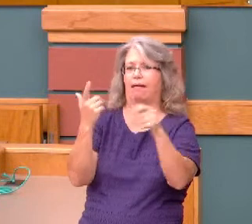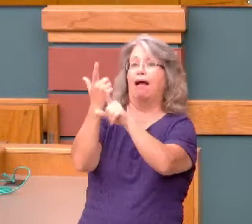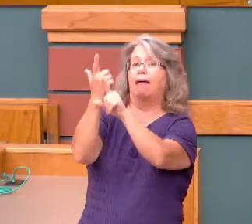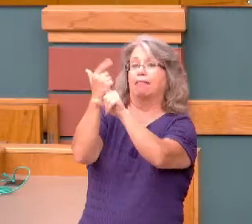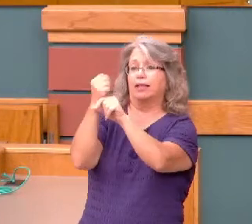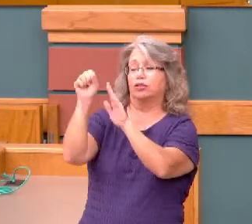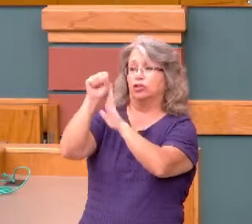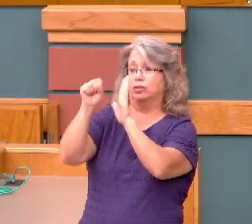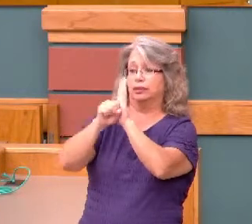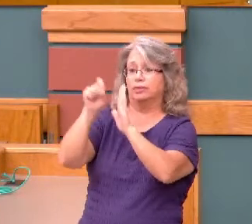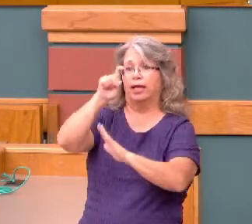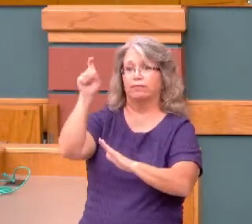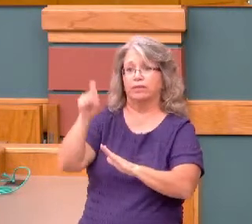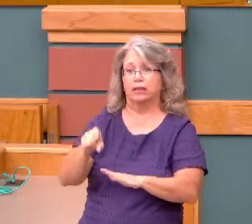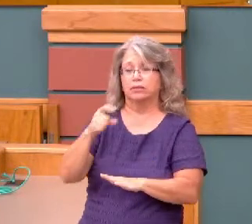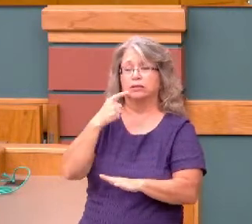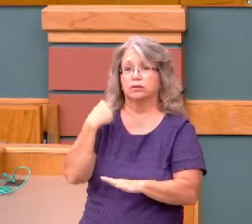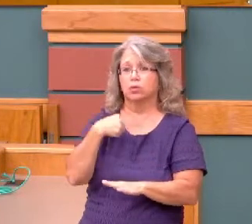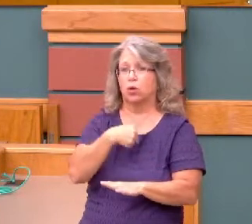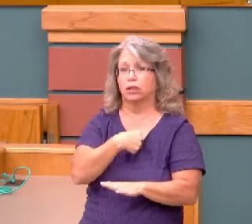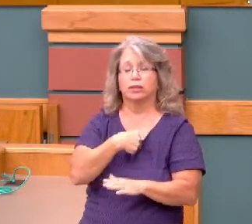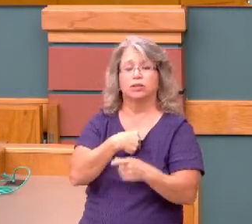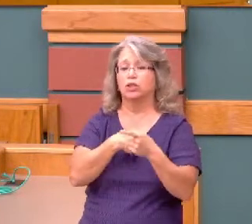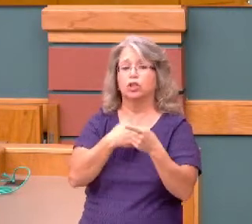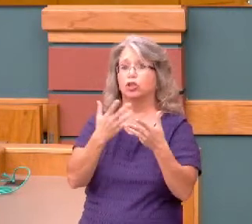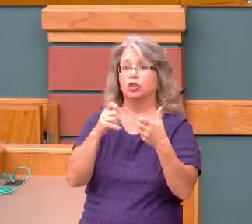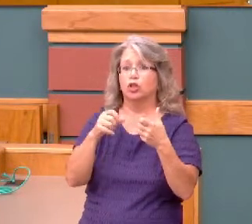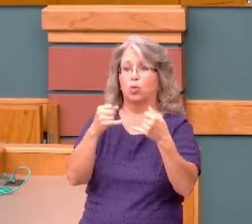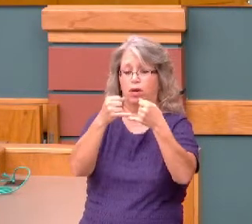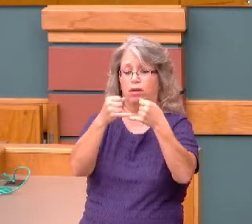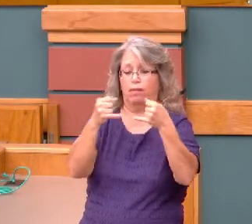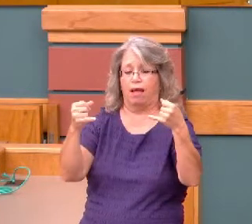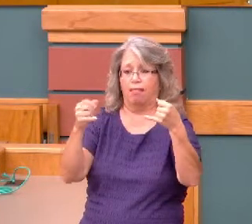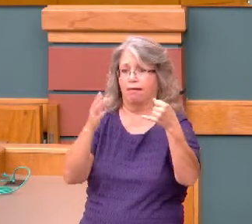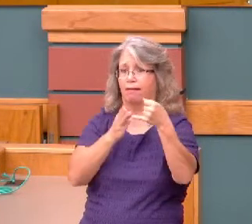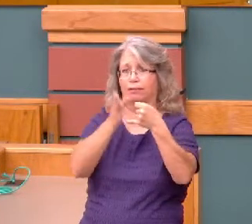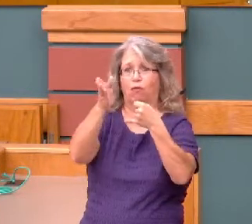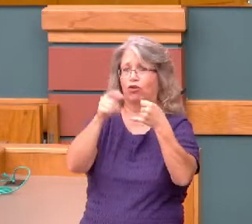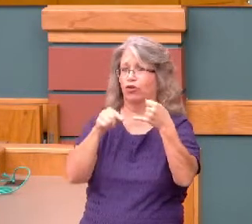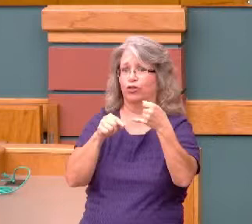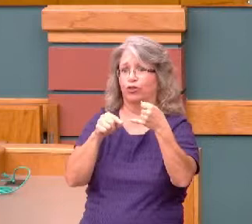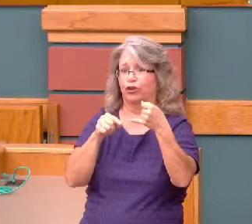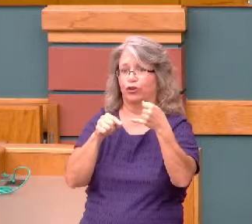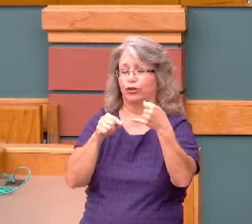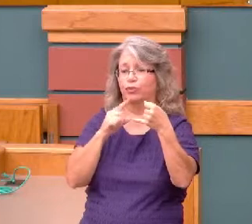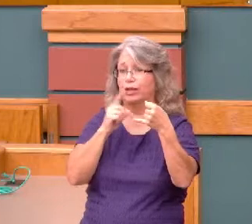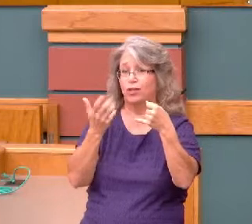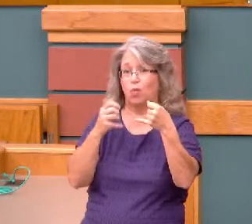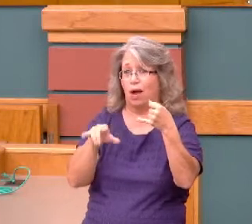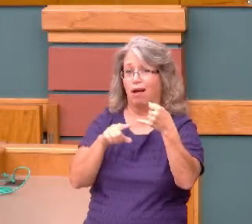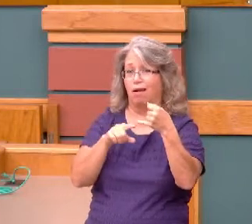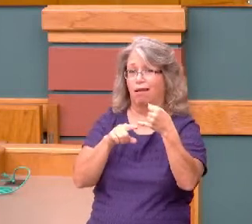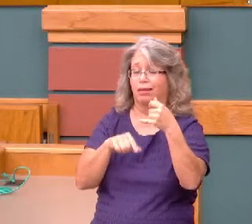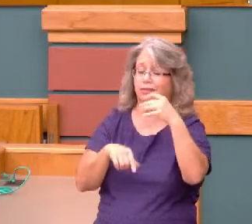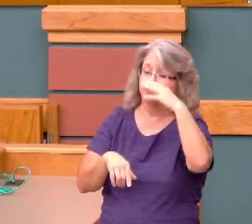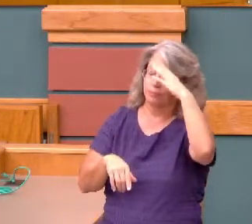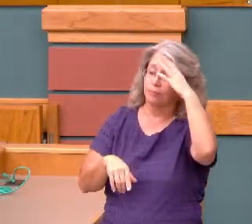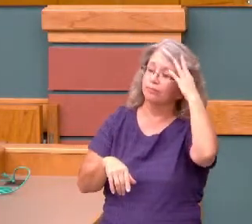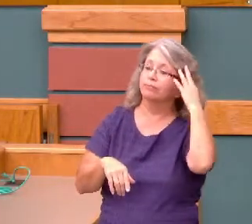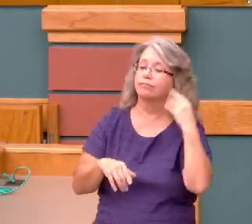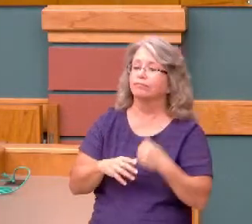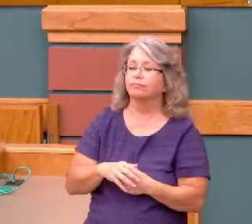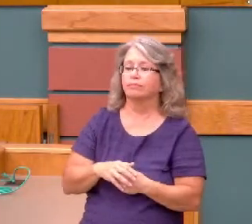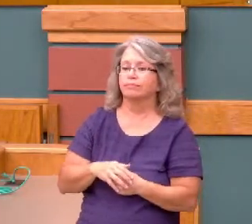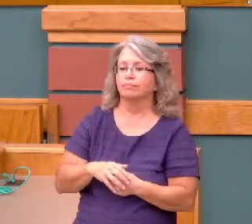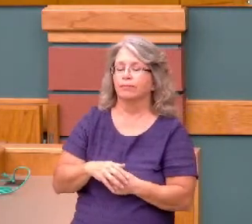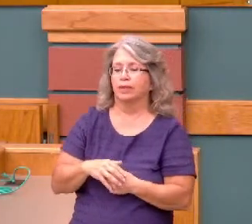this is the one you don't want to cross. And again, I want to point out where we are. In late June, as you